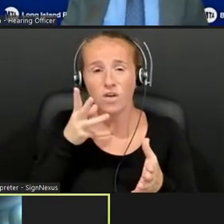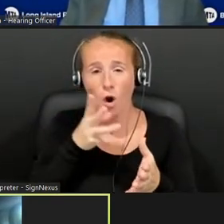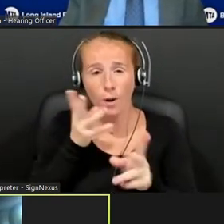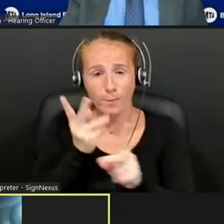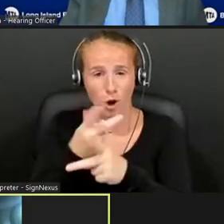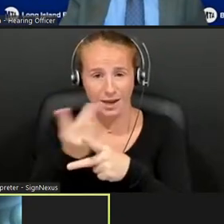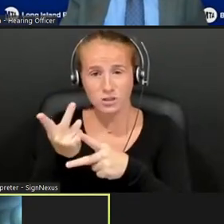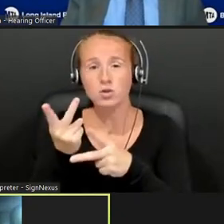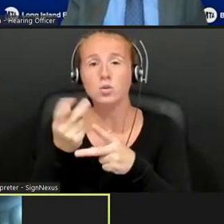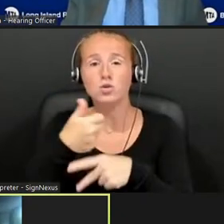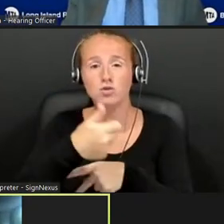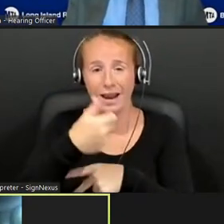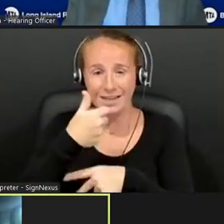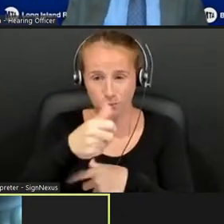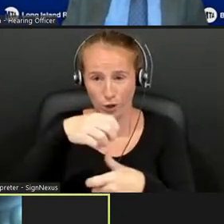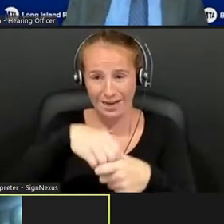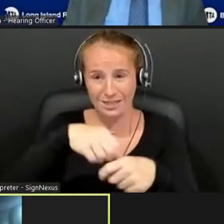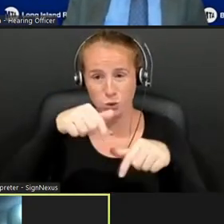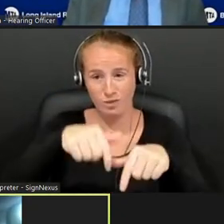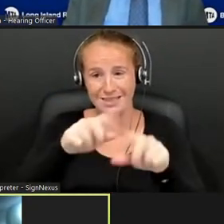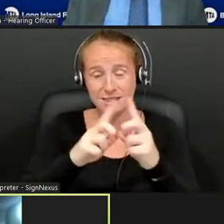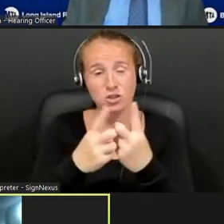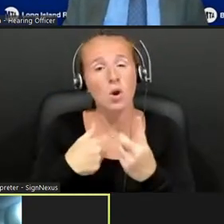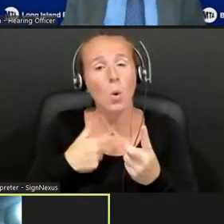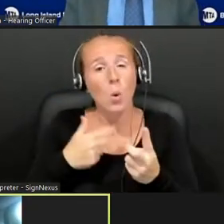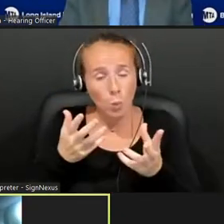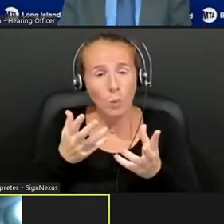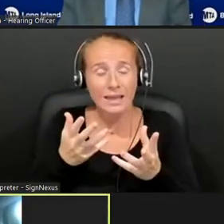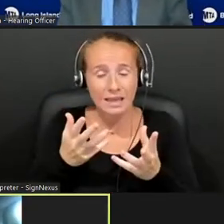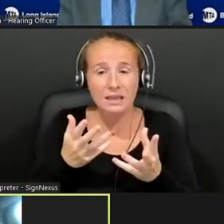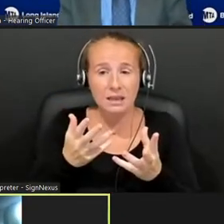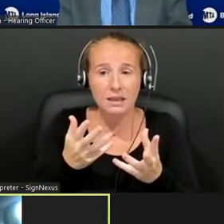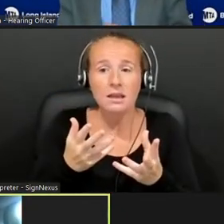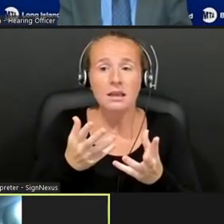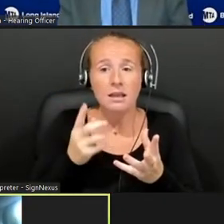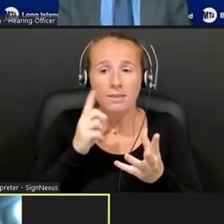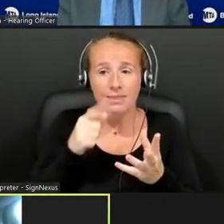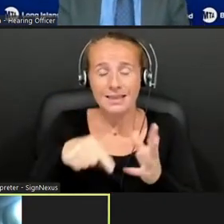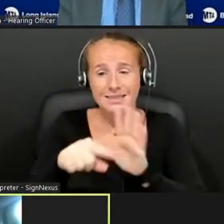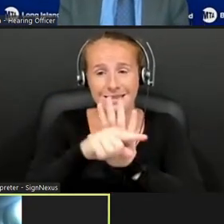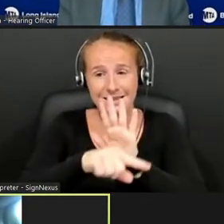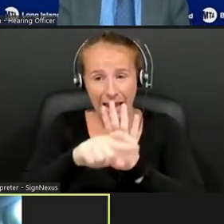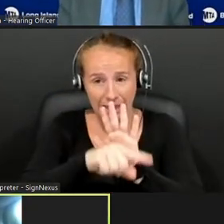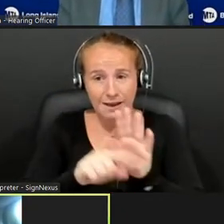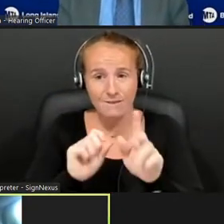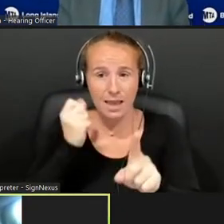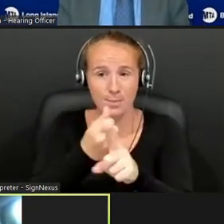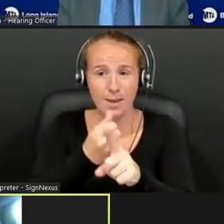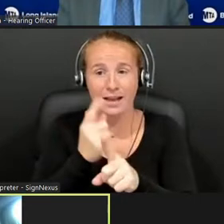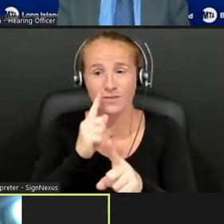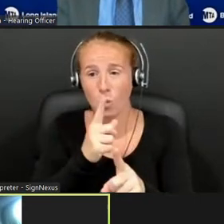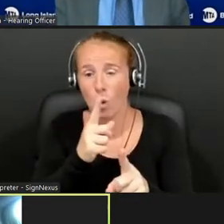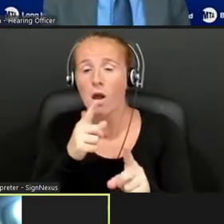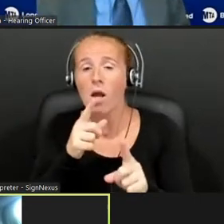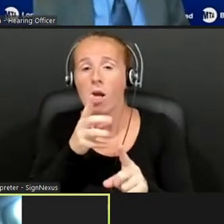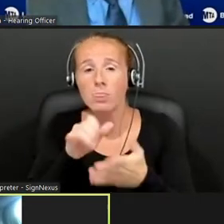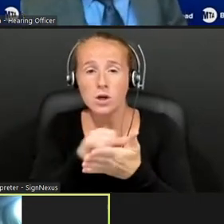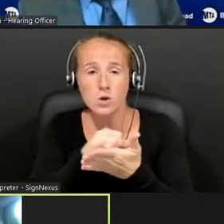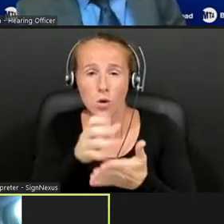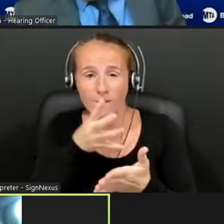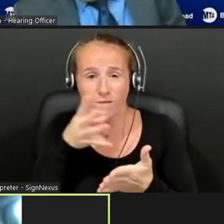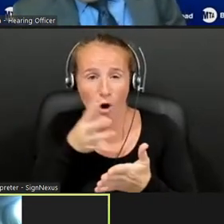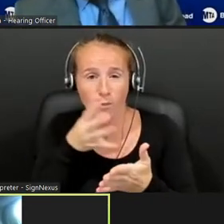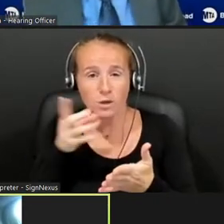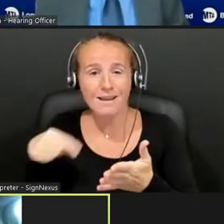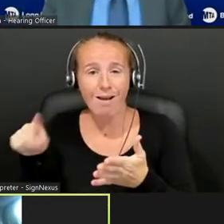district we urge you to take in consideration a negative impact these proposed holes would have on New York farmers and their ability to provide